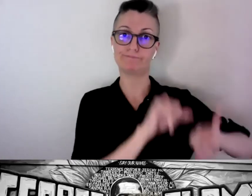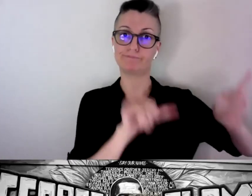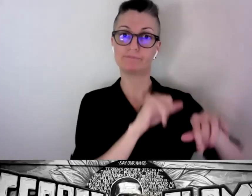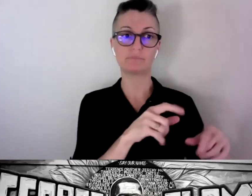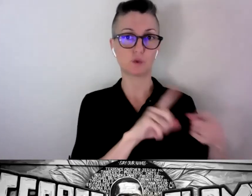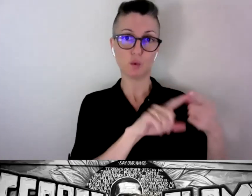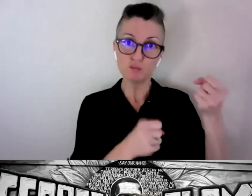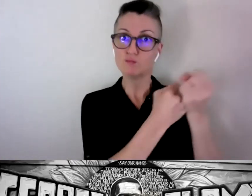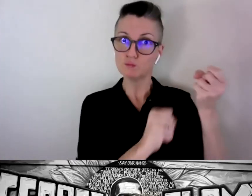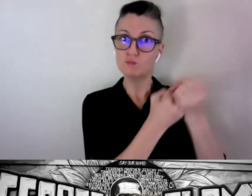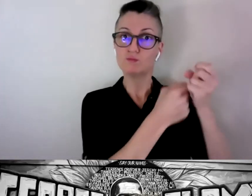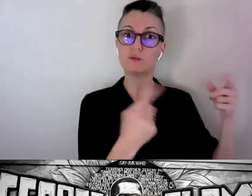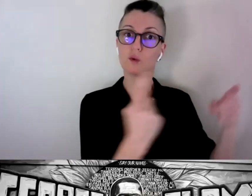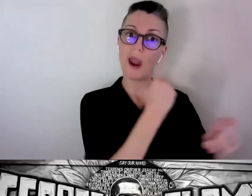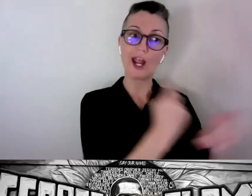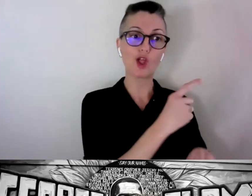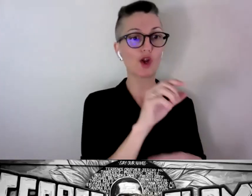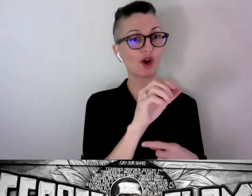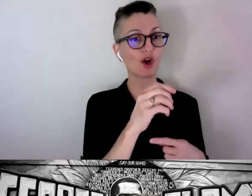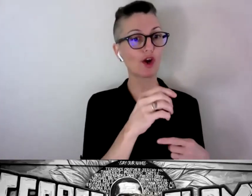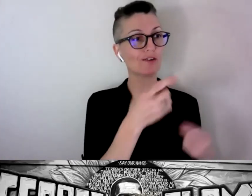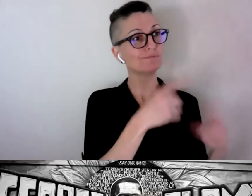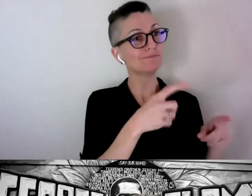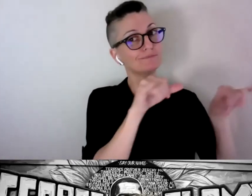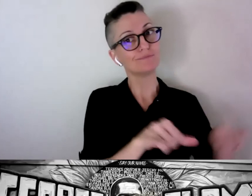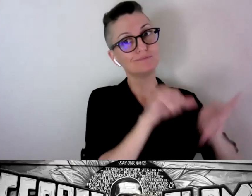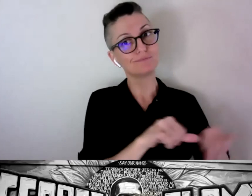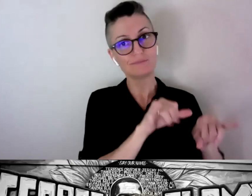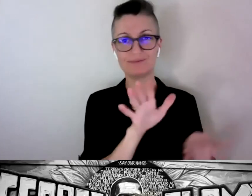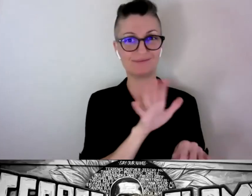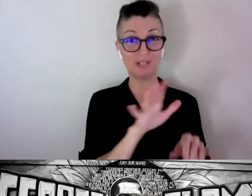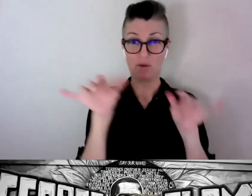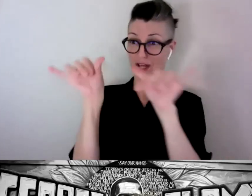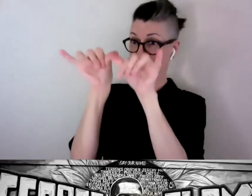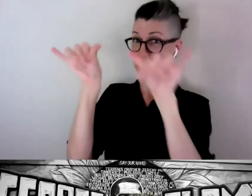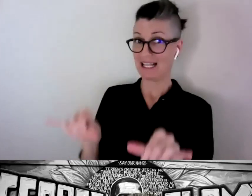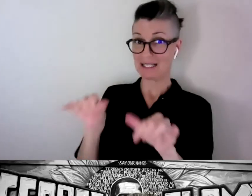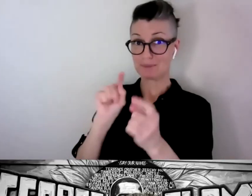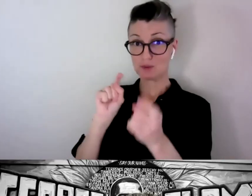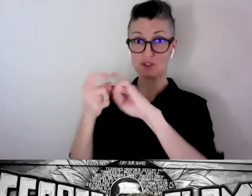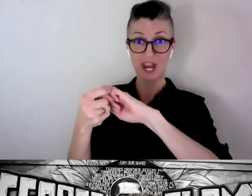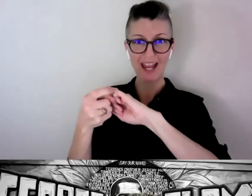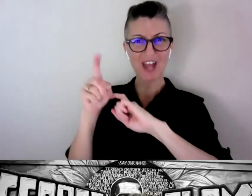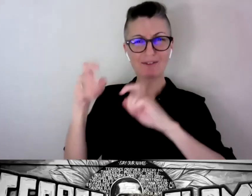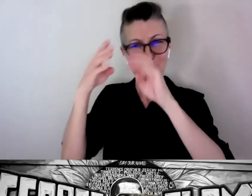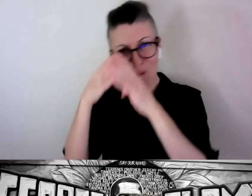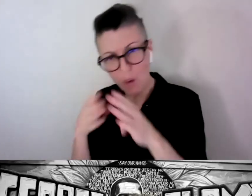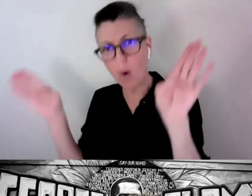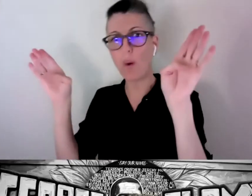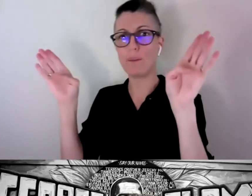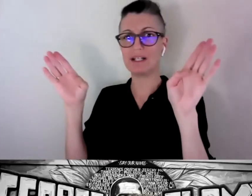strengthen the status quo. And so then systemic changes need to be made, to encourage different ways of doing